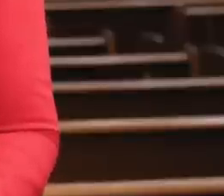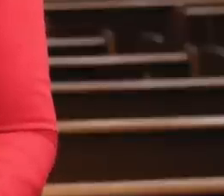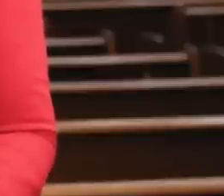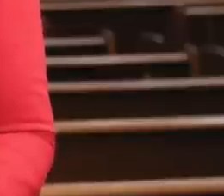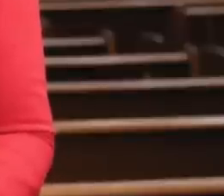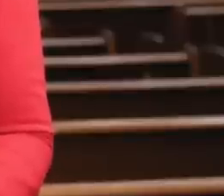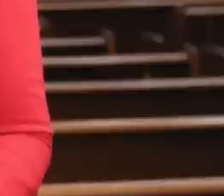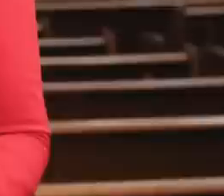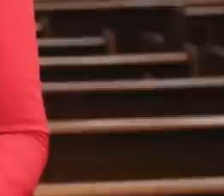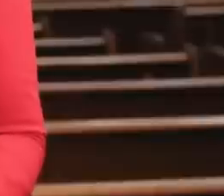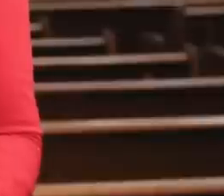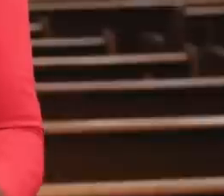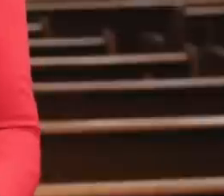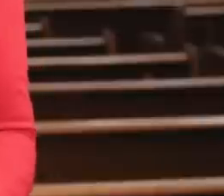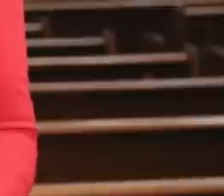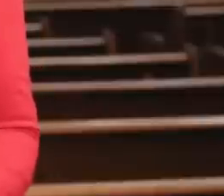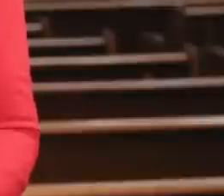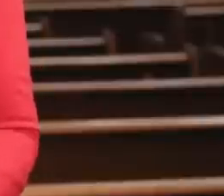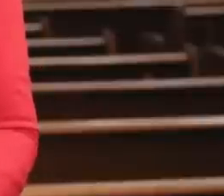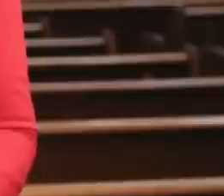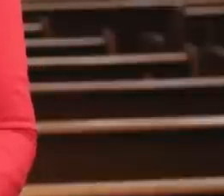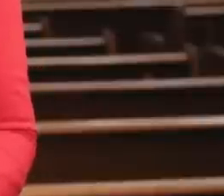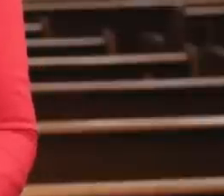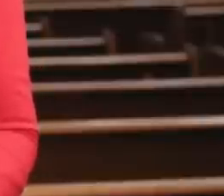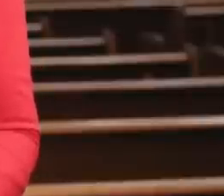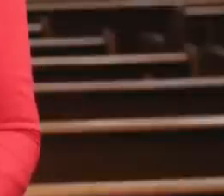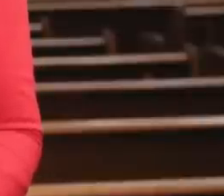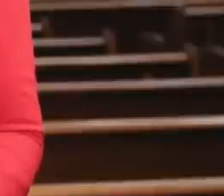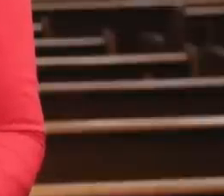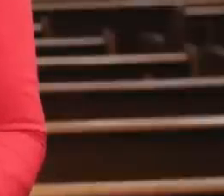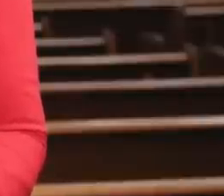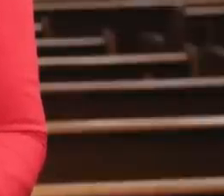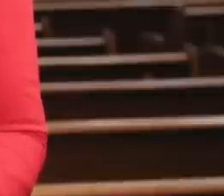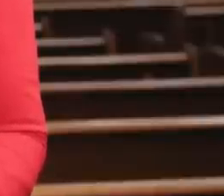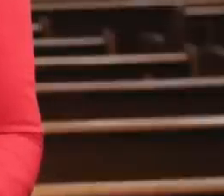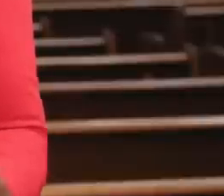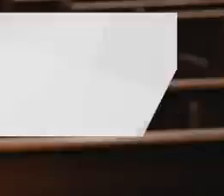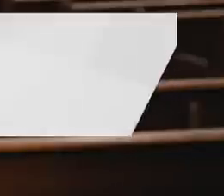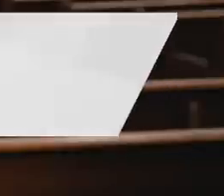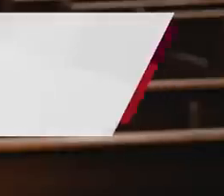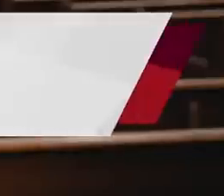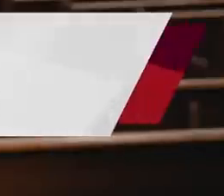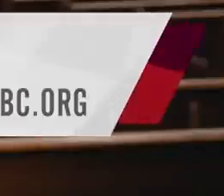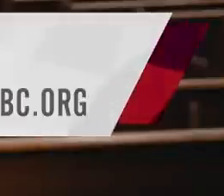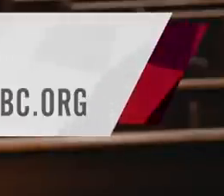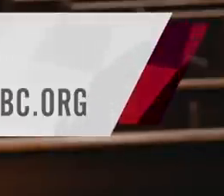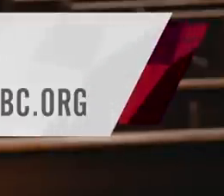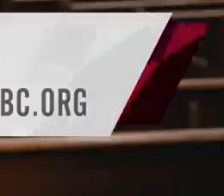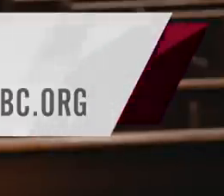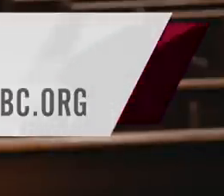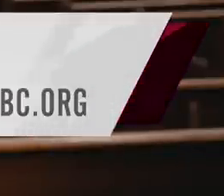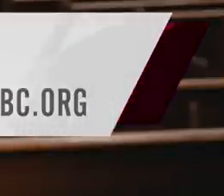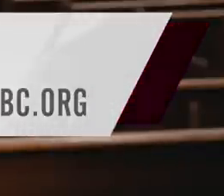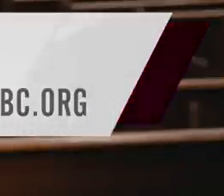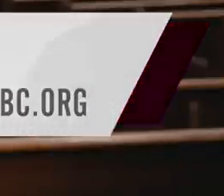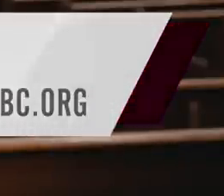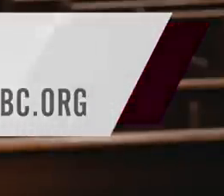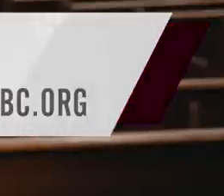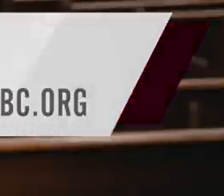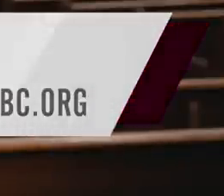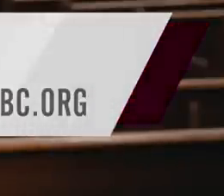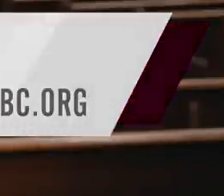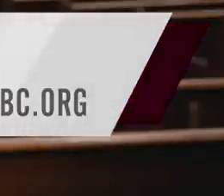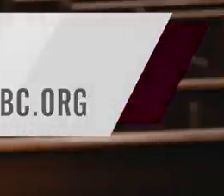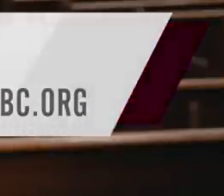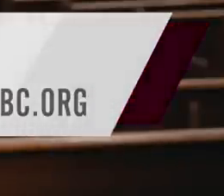Way, the Wheeler Avenue Youth, by visiting the events page on our website to sign up. Please contact Reverend Richard Boone IV at